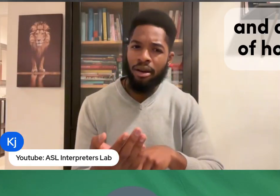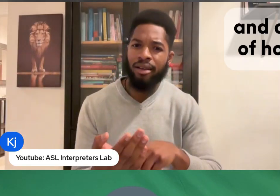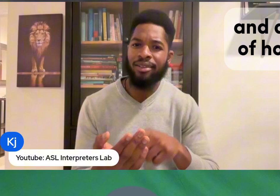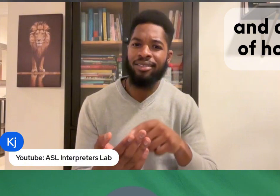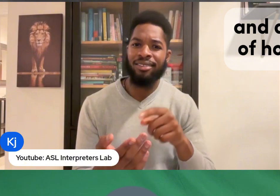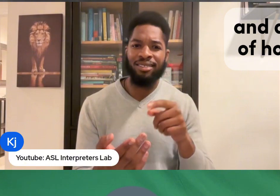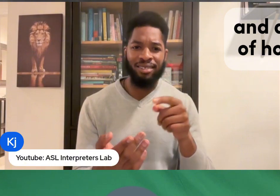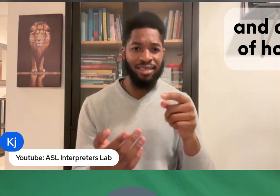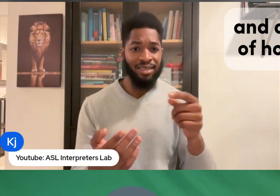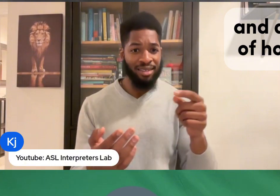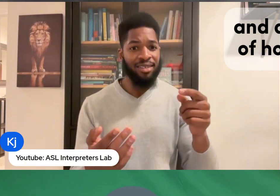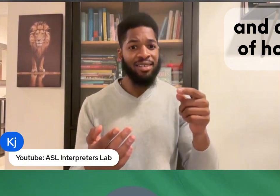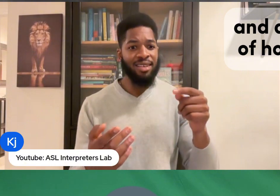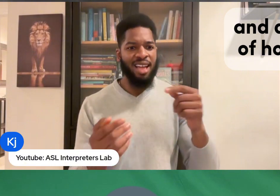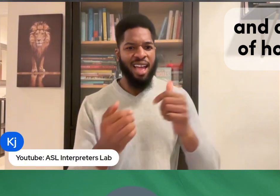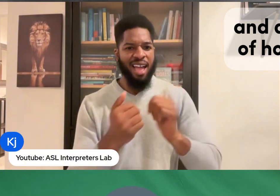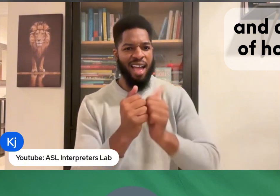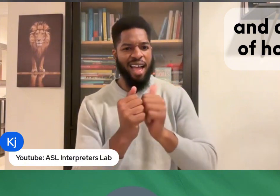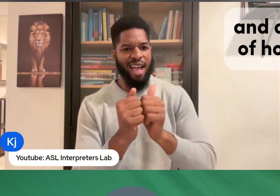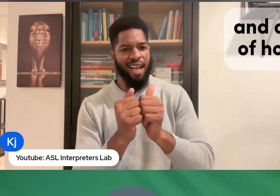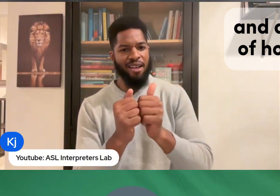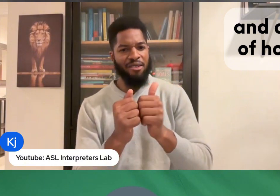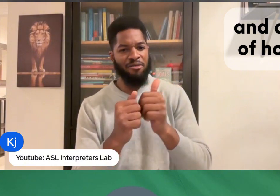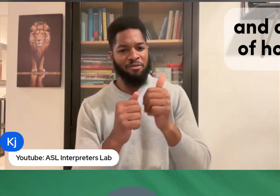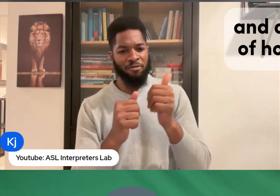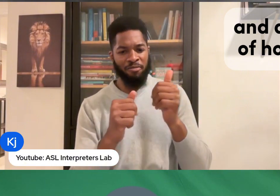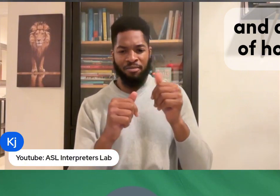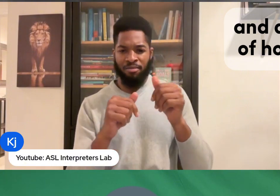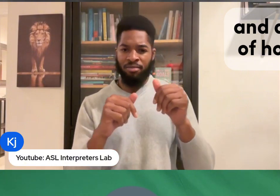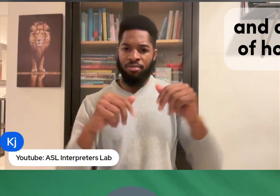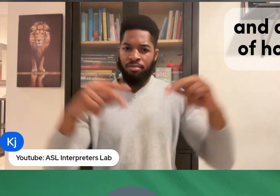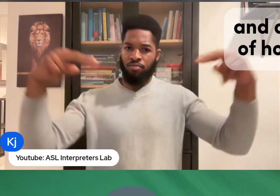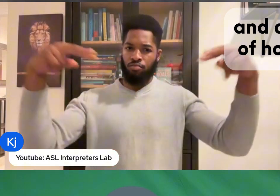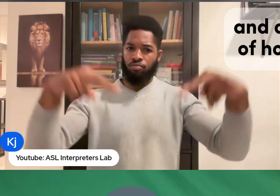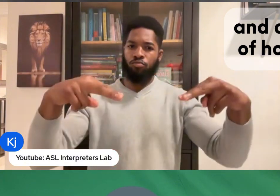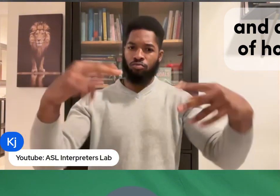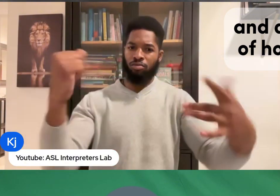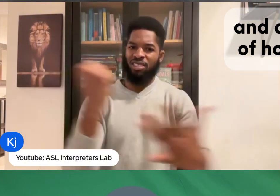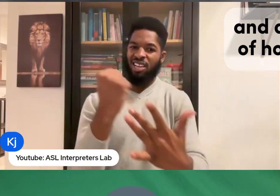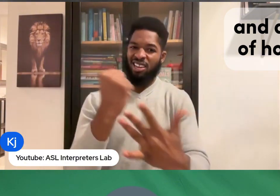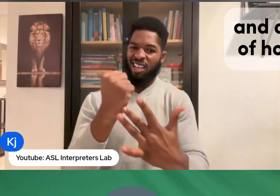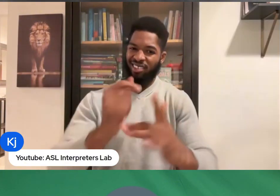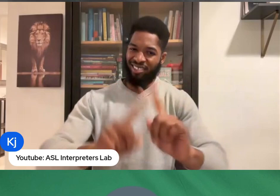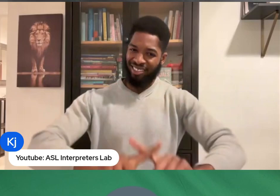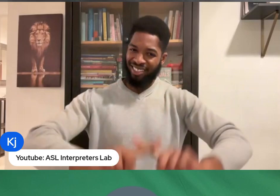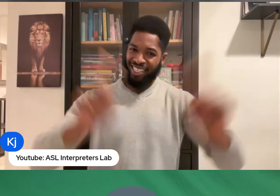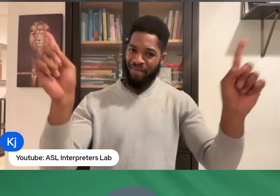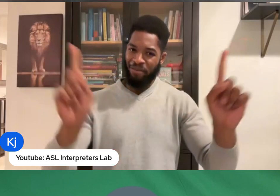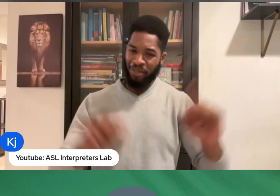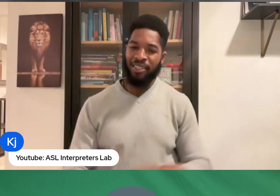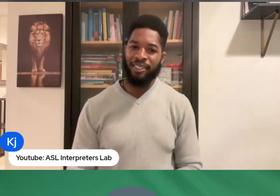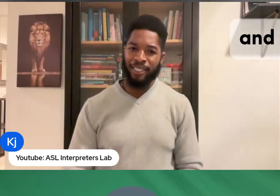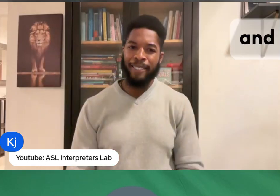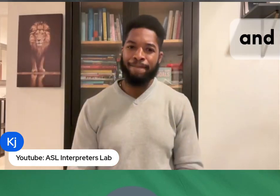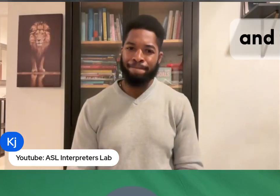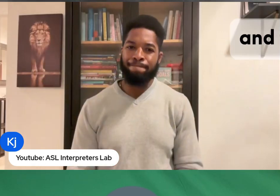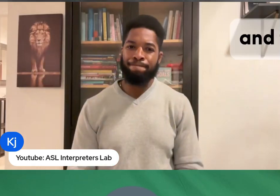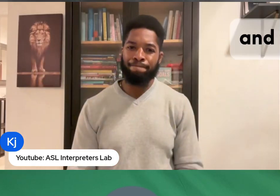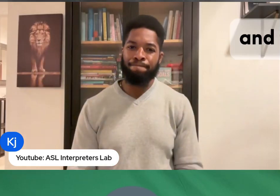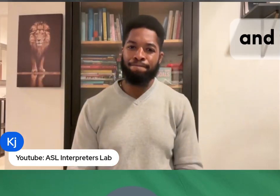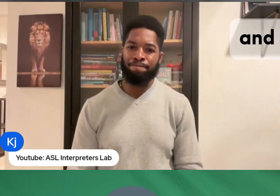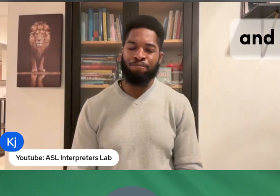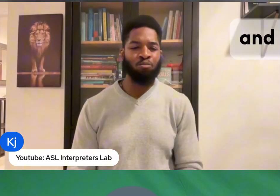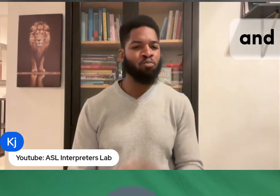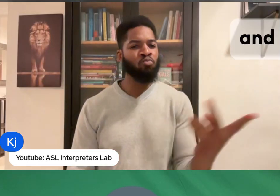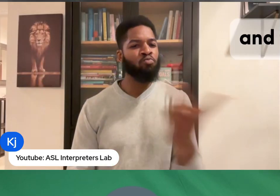their differences of how they perceive technology. And they decided